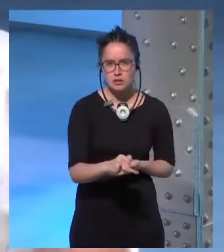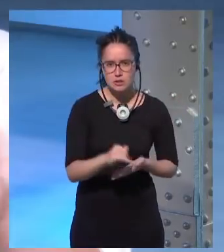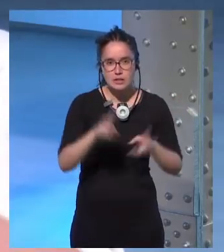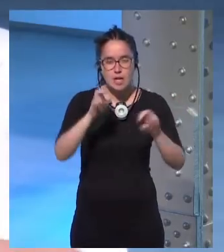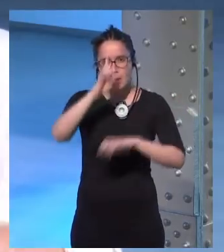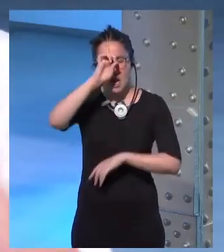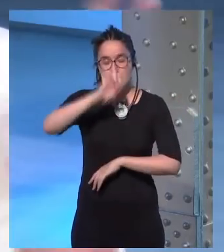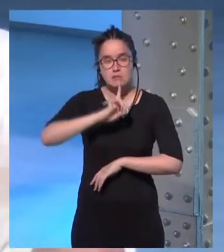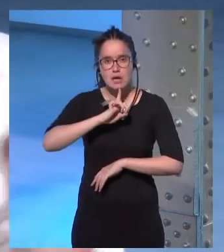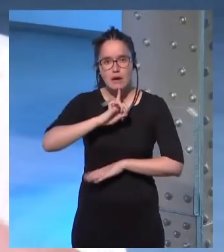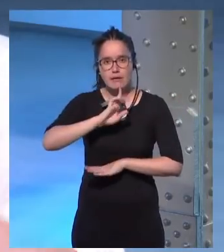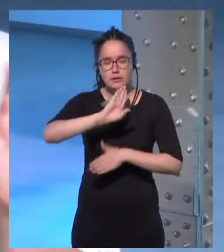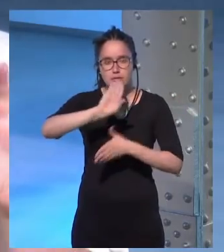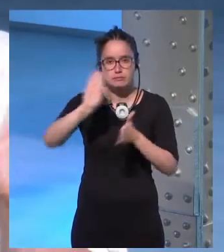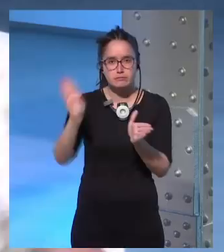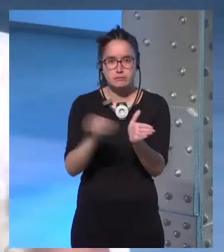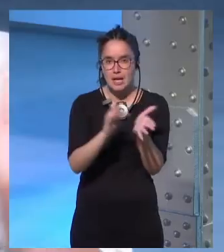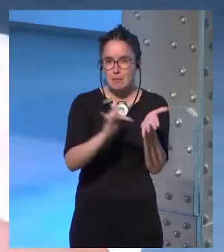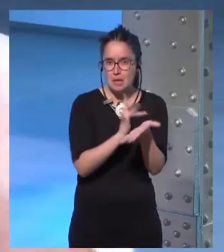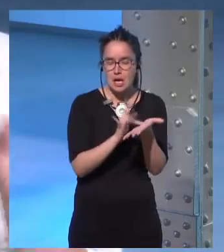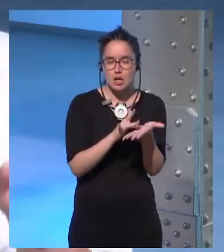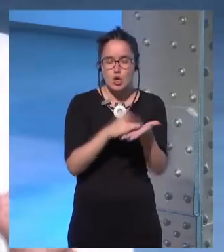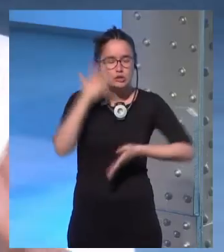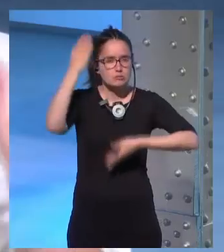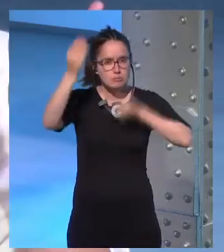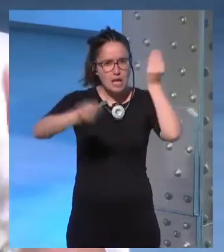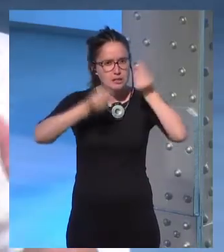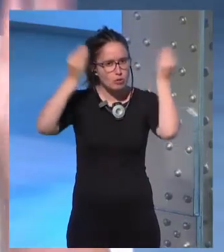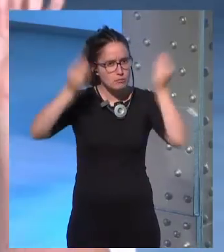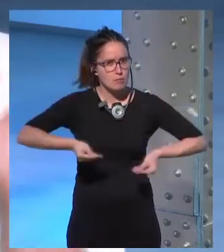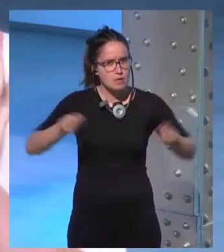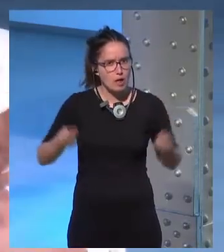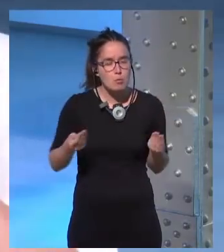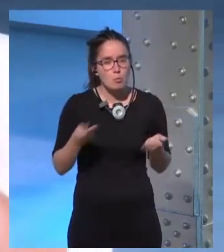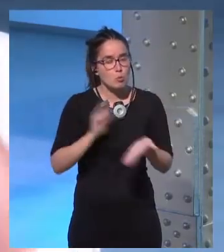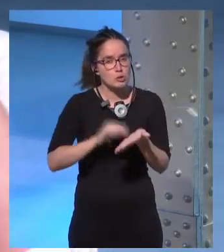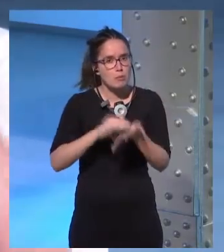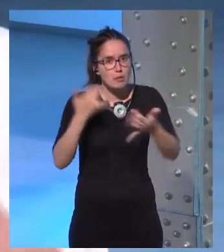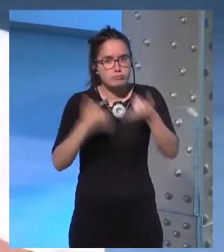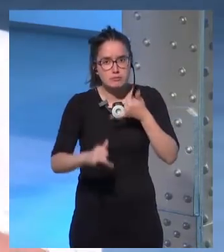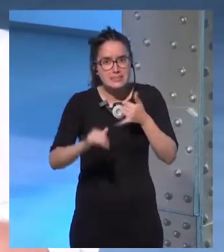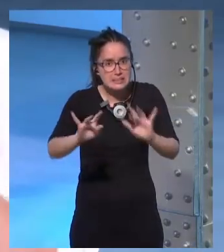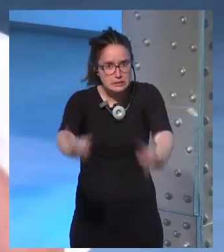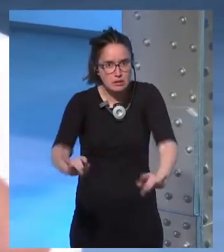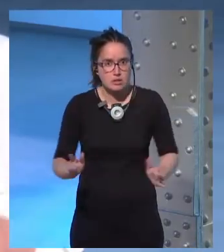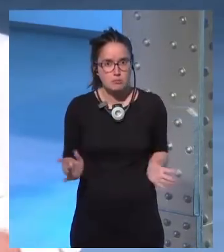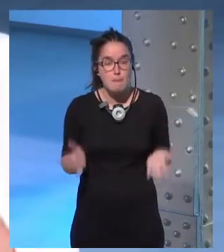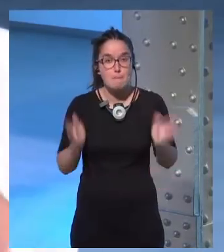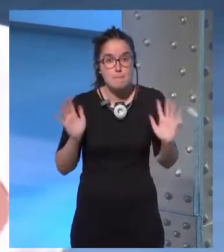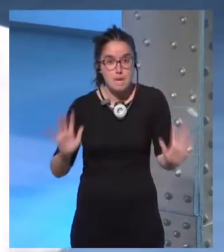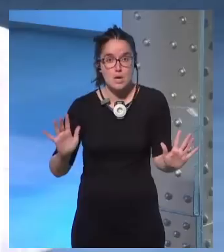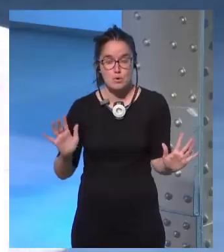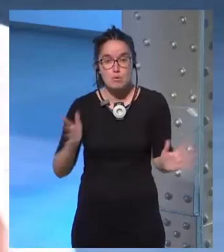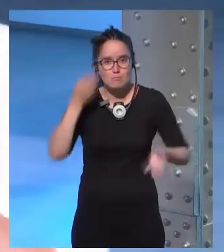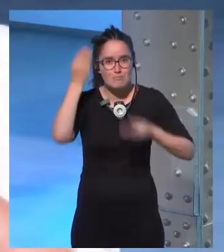And I screw up. I mean, I've screwed up plenty of times, and people call me out, and it's wonderful, because then I'm like, yes, I screwed up. I'm not going to screw up in that way,